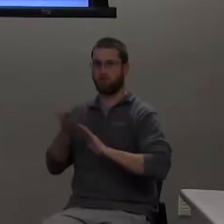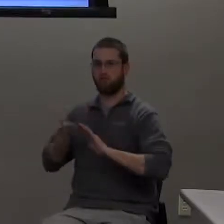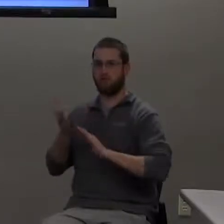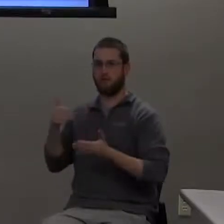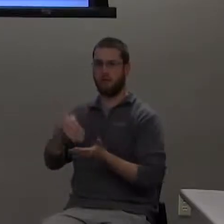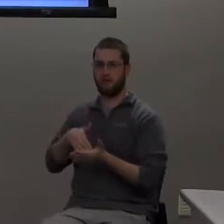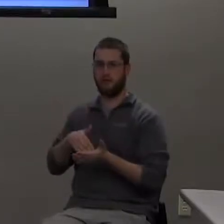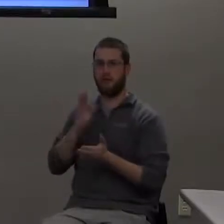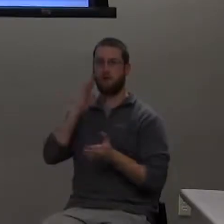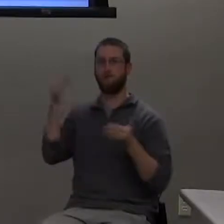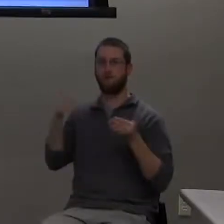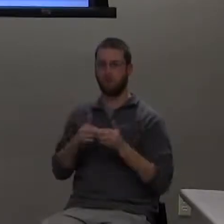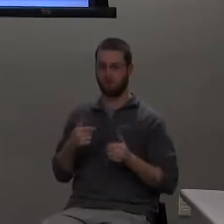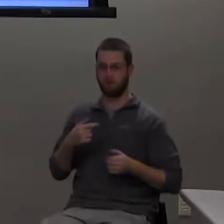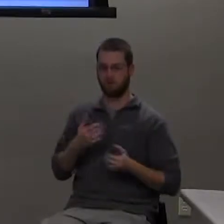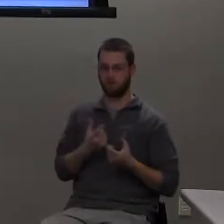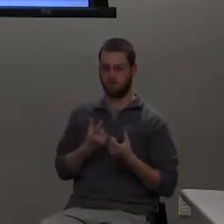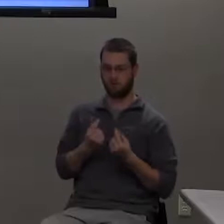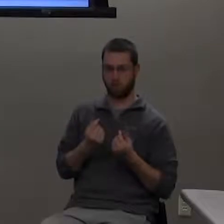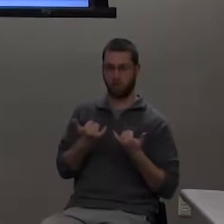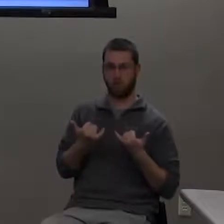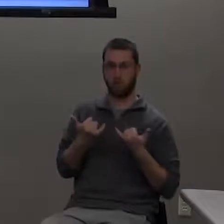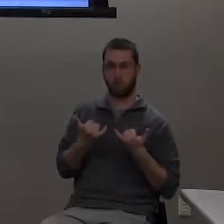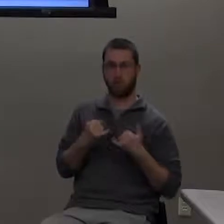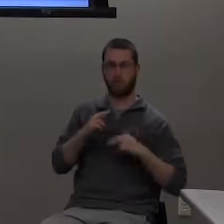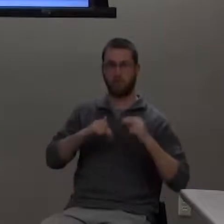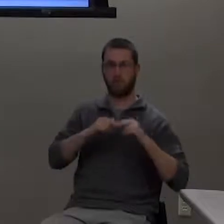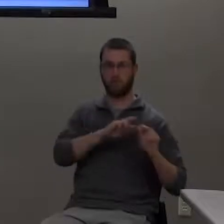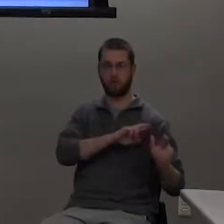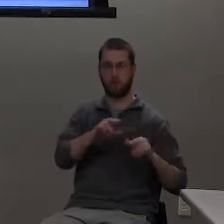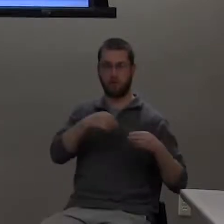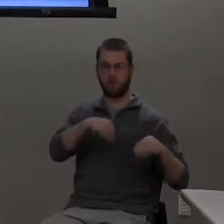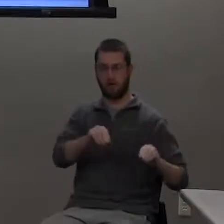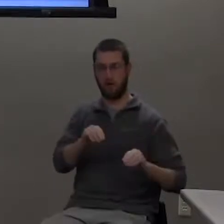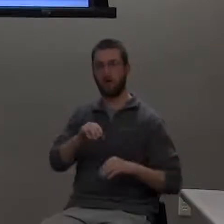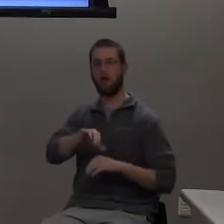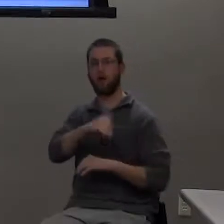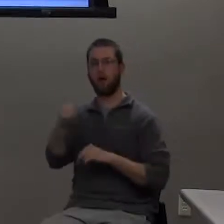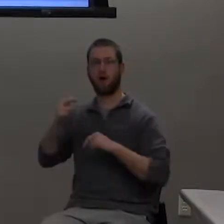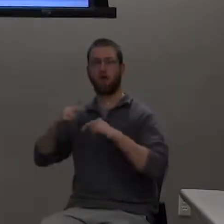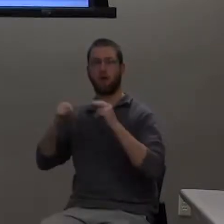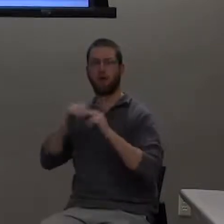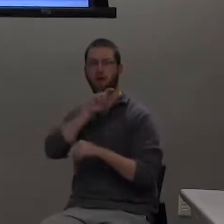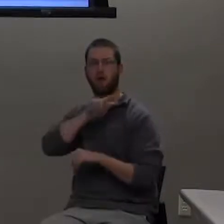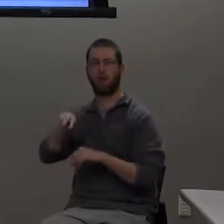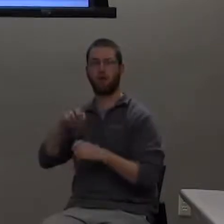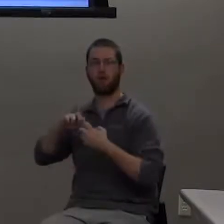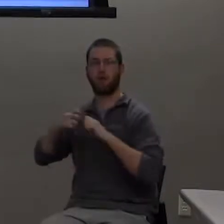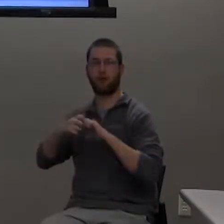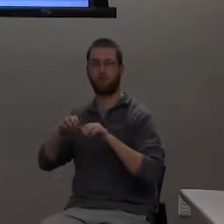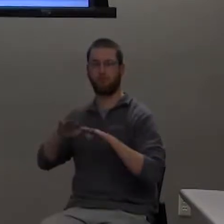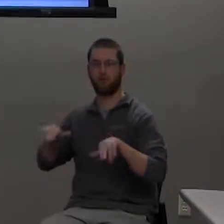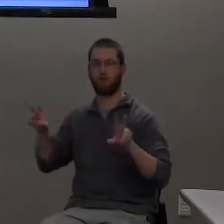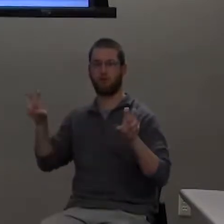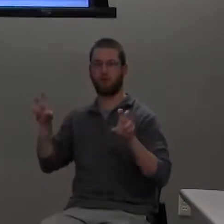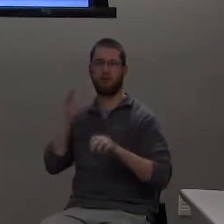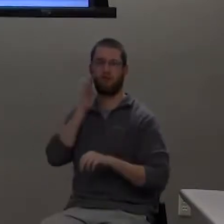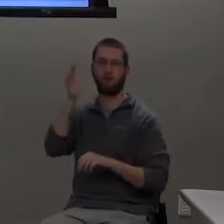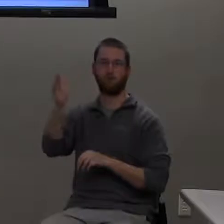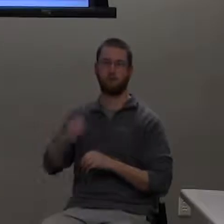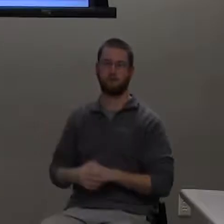now through the inventory, so we know what is the first phase, but then look at some of those problem children in the future.